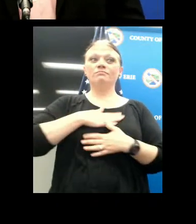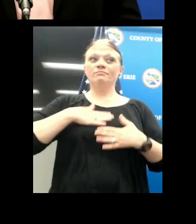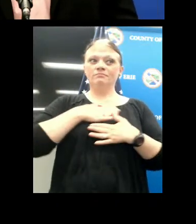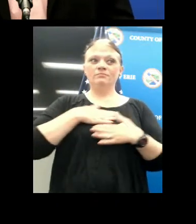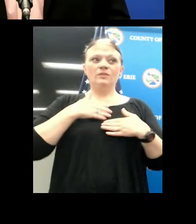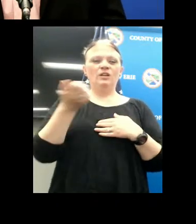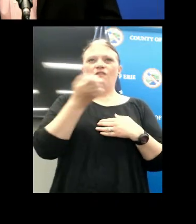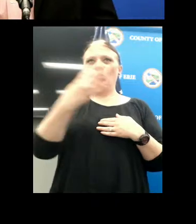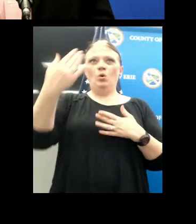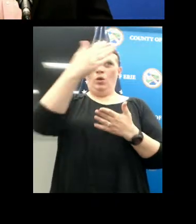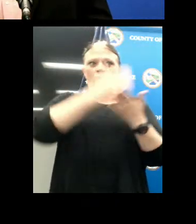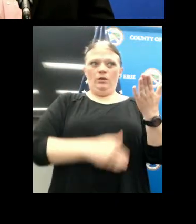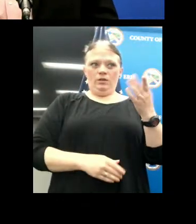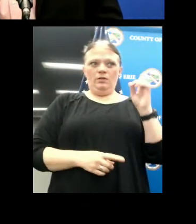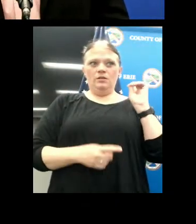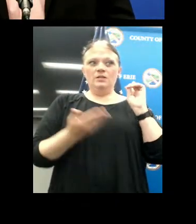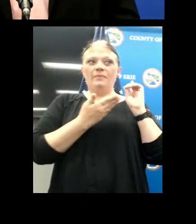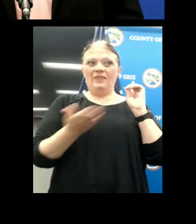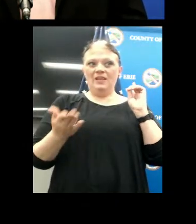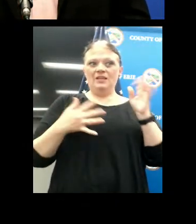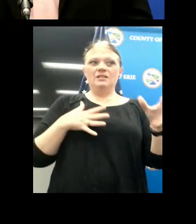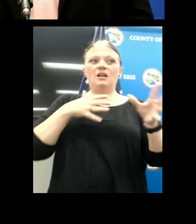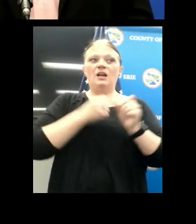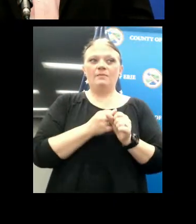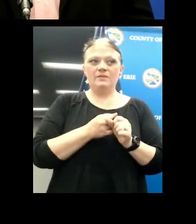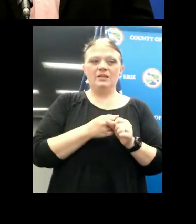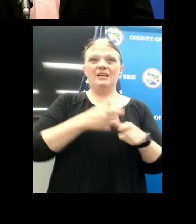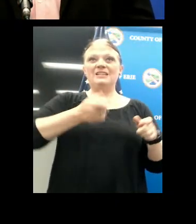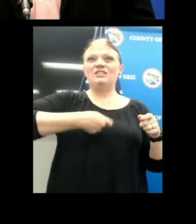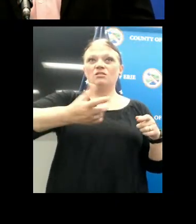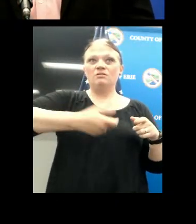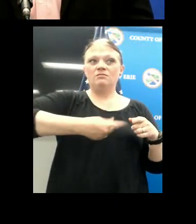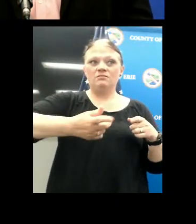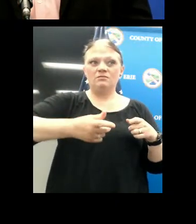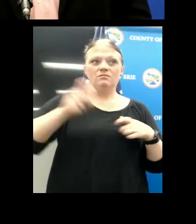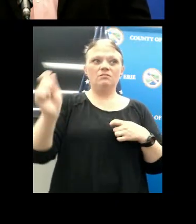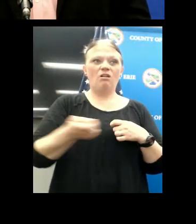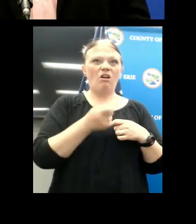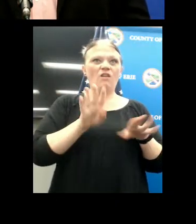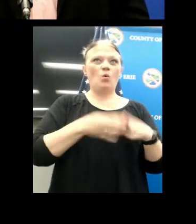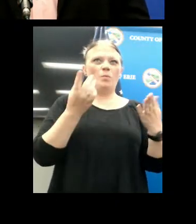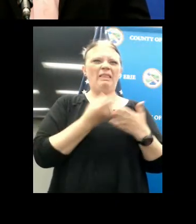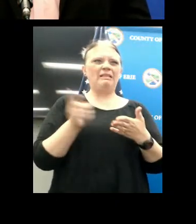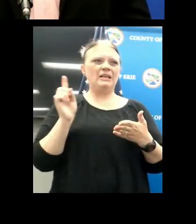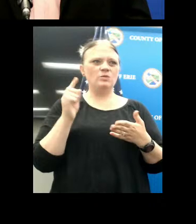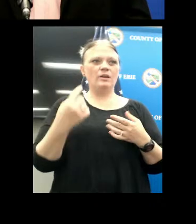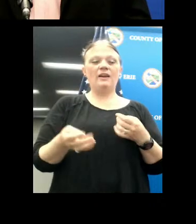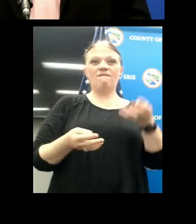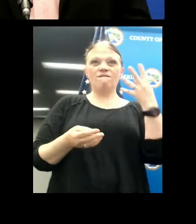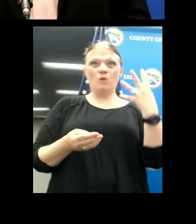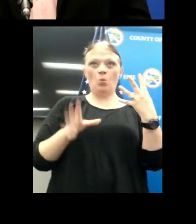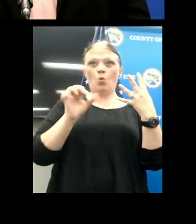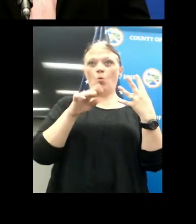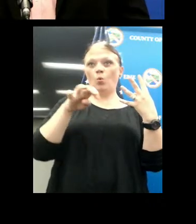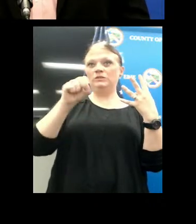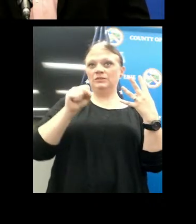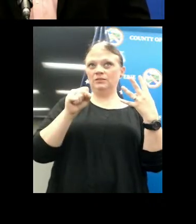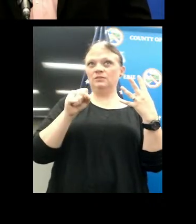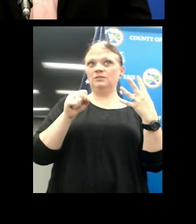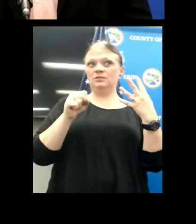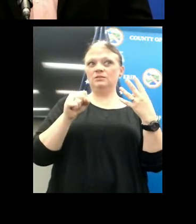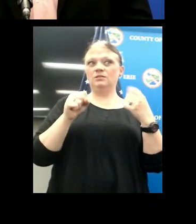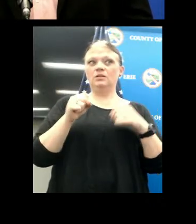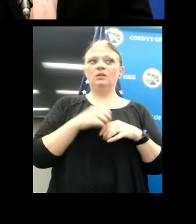Recreation, just a few lists of recreation and some things and updates where we are. Disc golf opened a week or so ago. We have 4 disc golf courses in Erie County